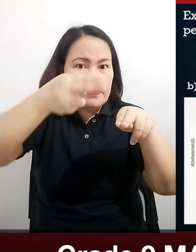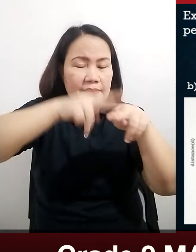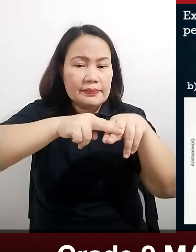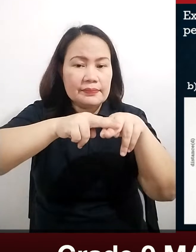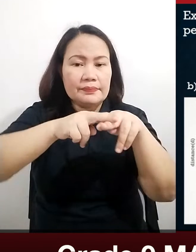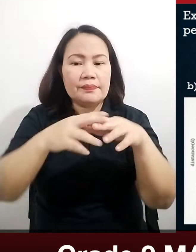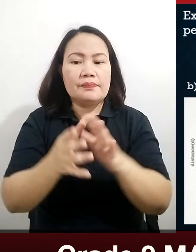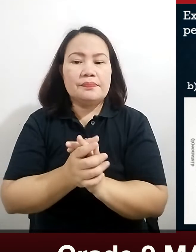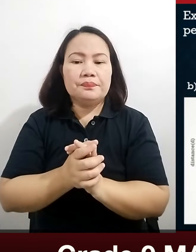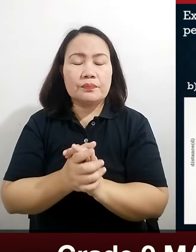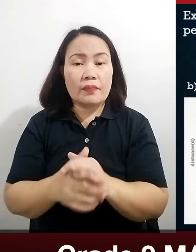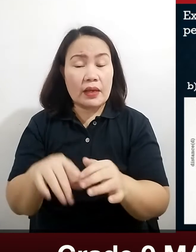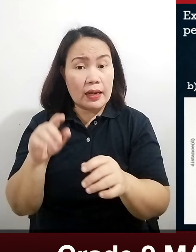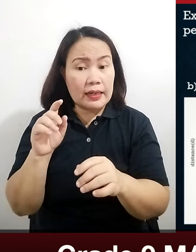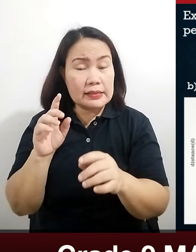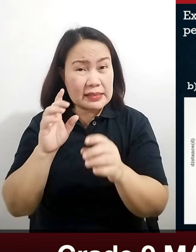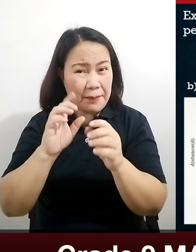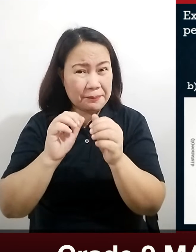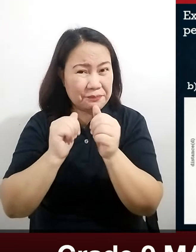a time